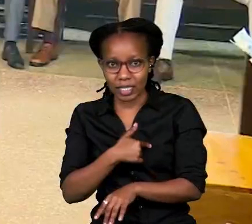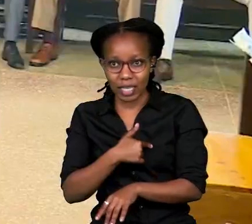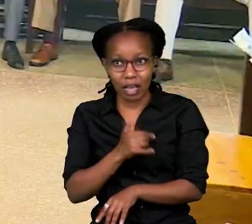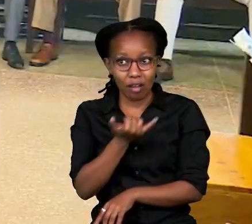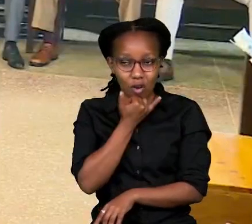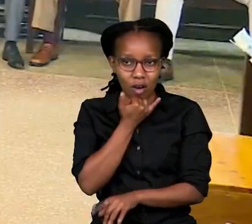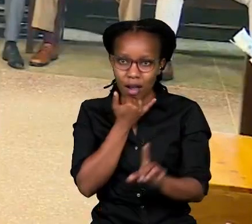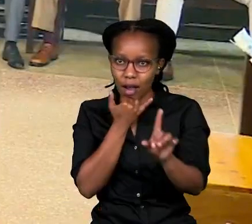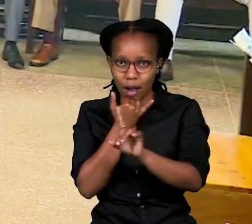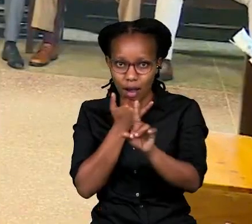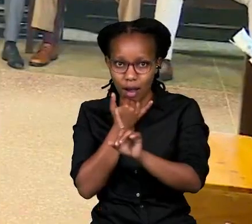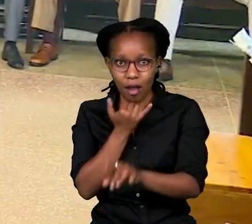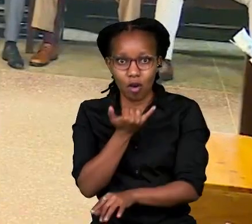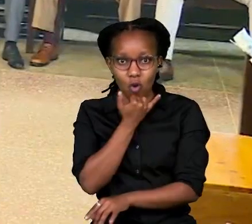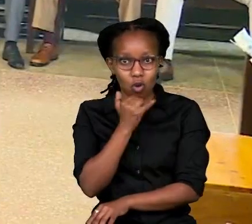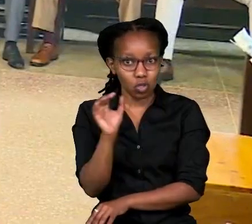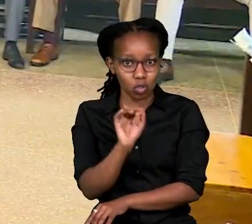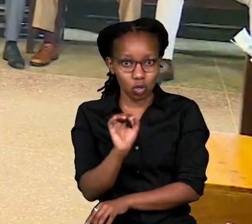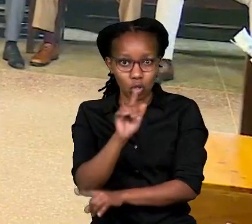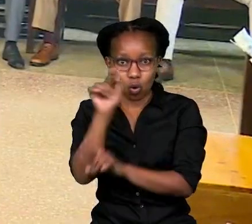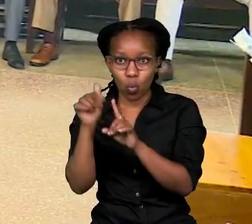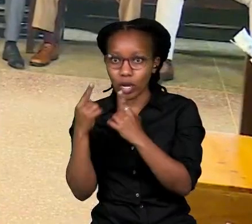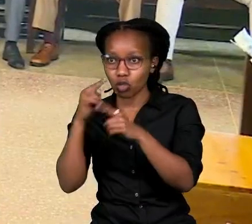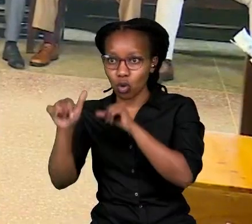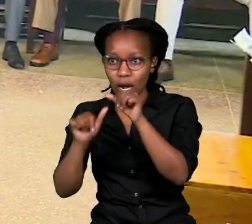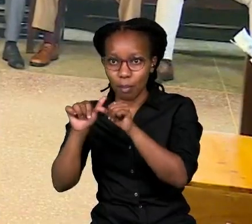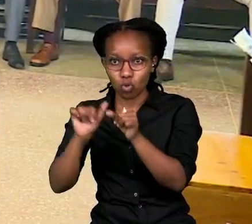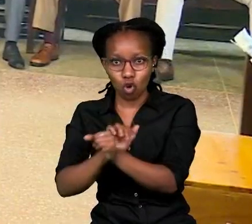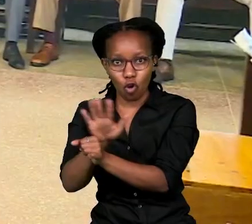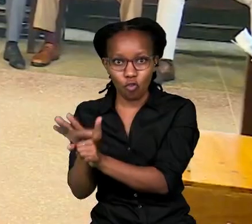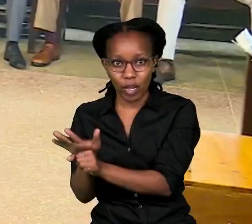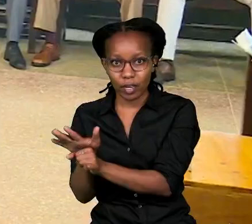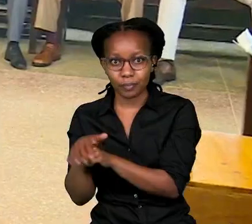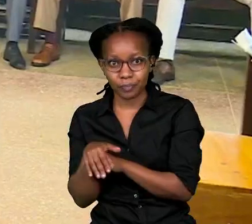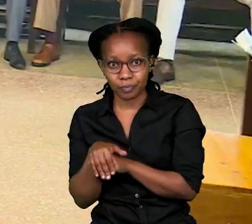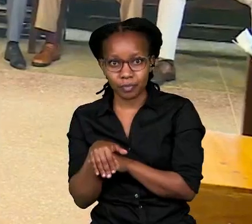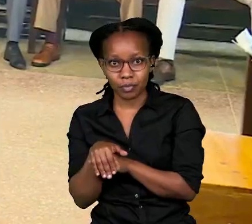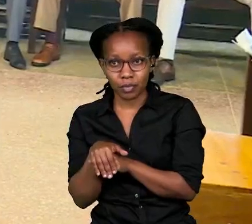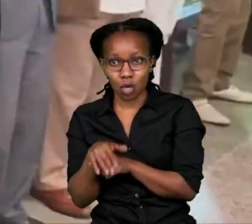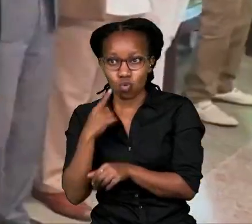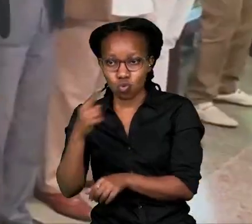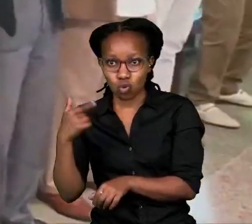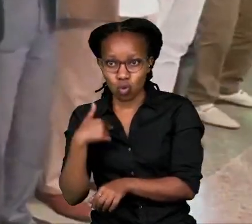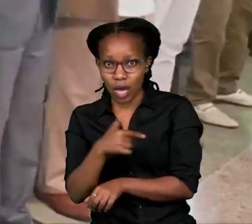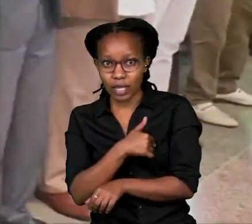not failed. When you were talking about COVID-19, leave alone the politics, you came to us. You told us,